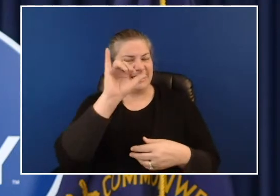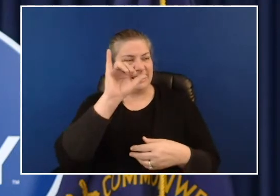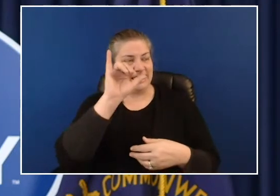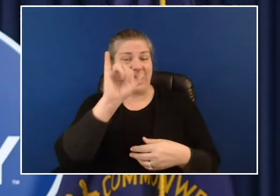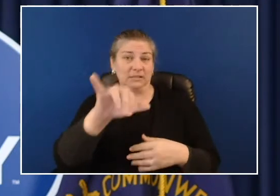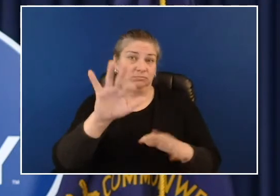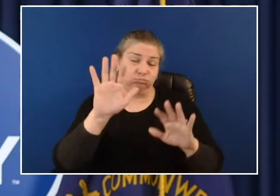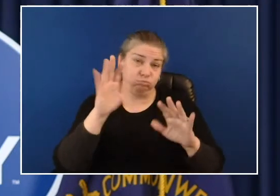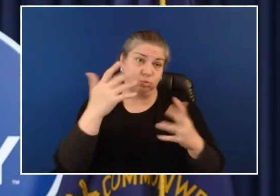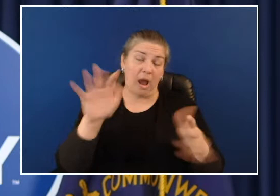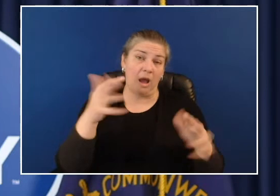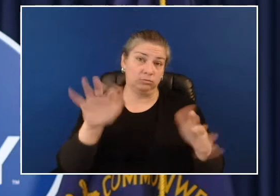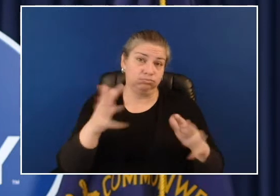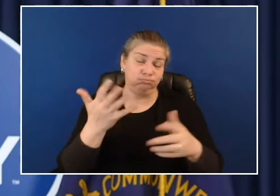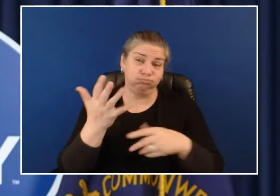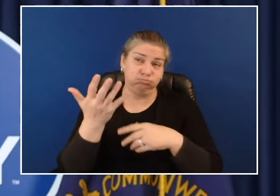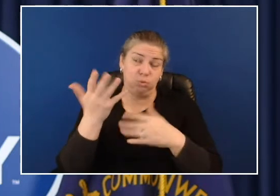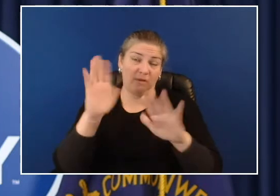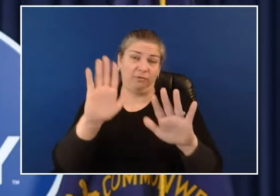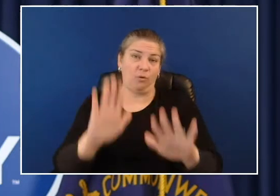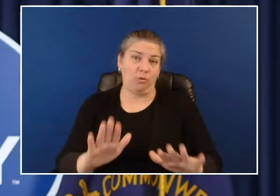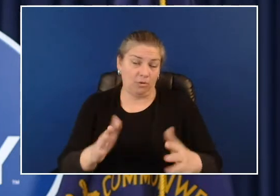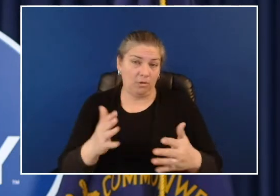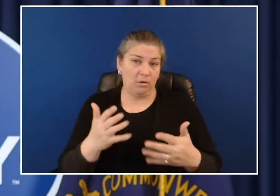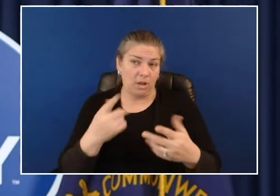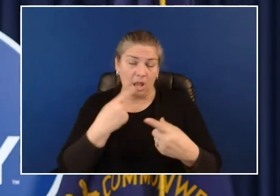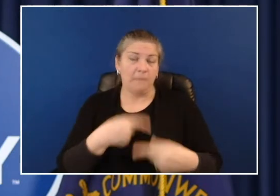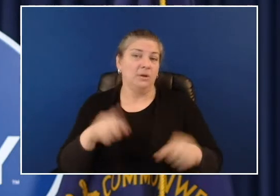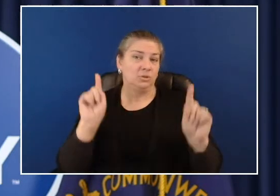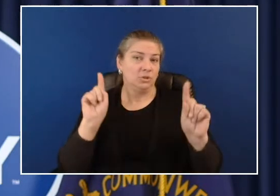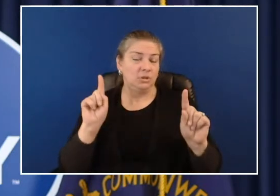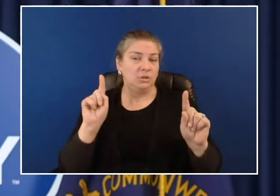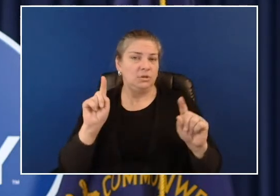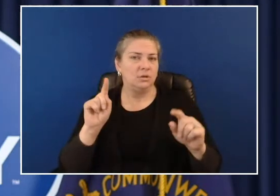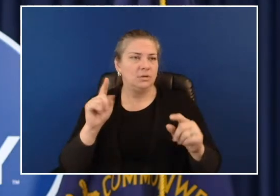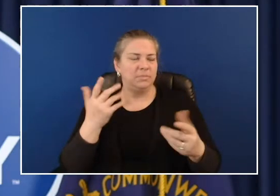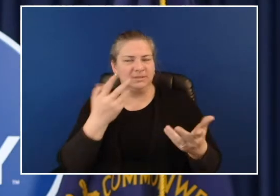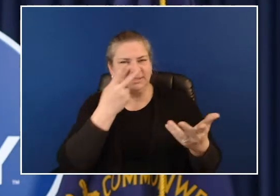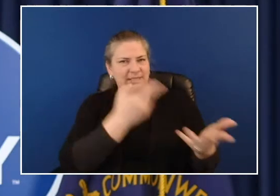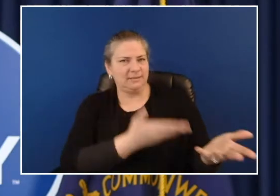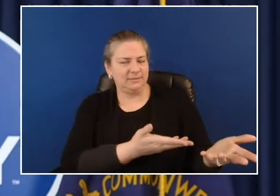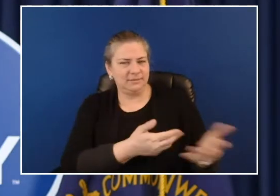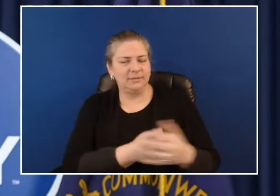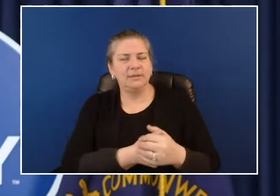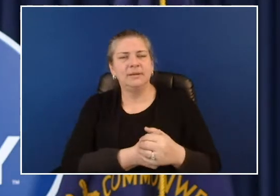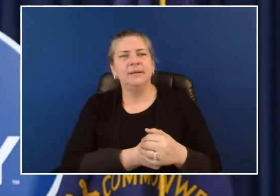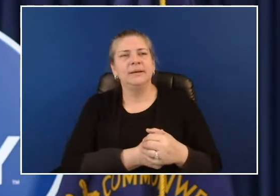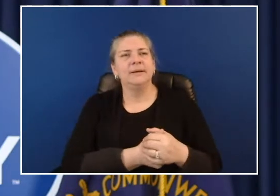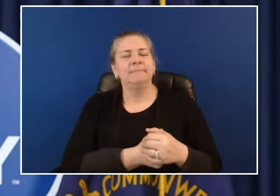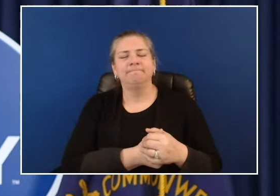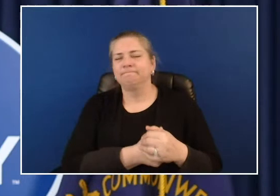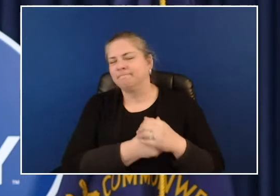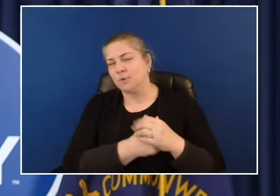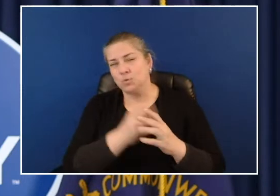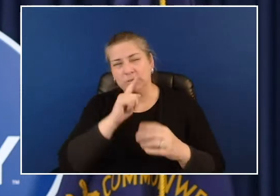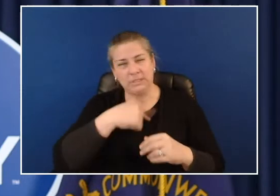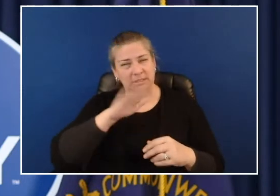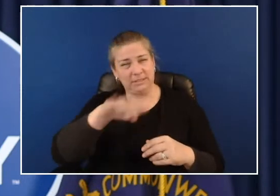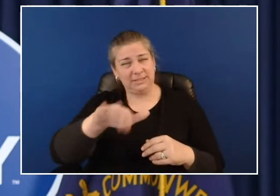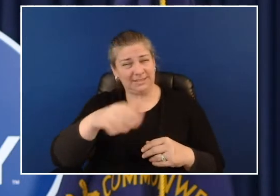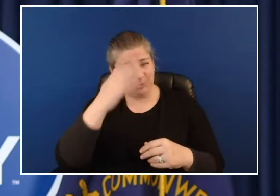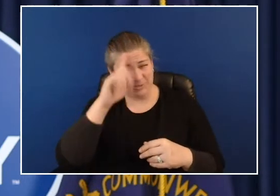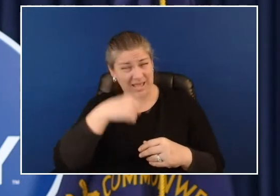took strong leadership, but the results speak for themselves. And listen, I think that people are trying to be